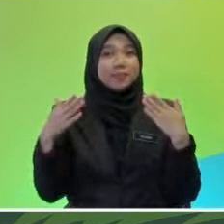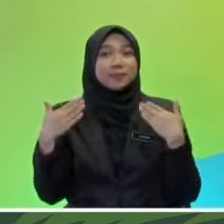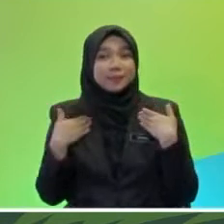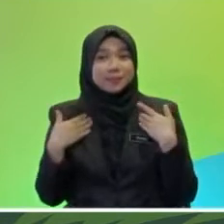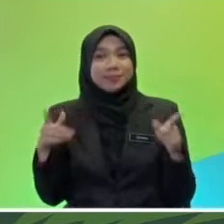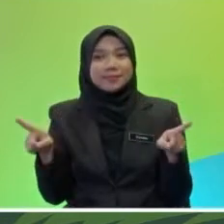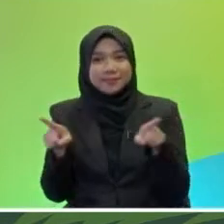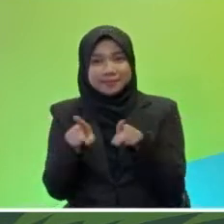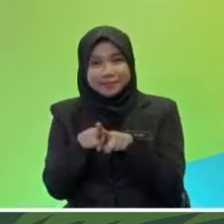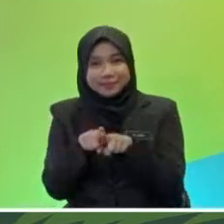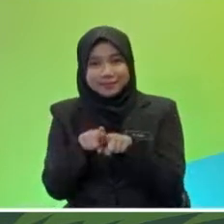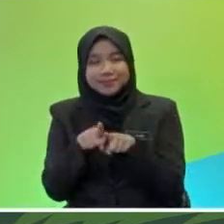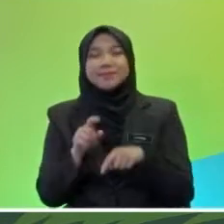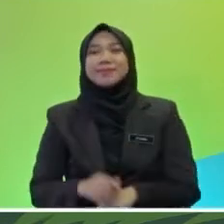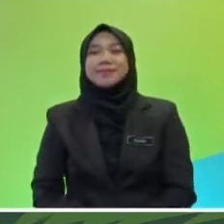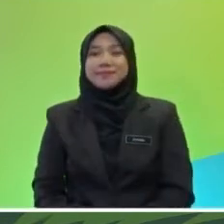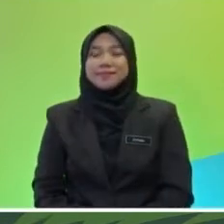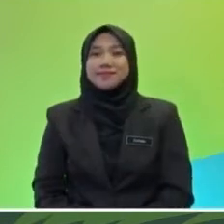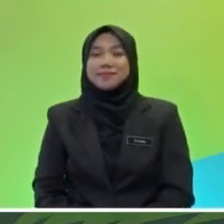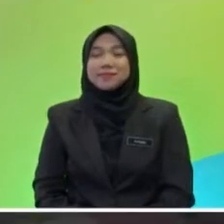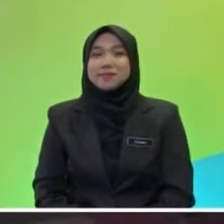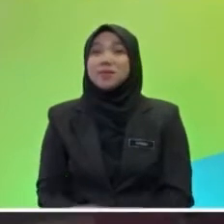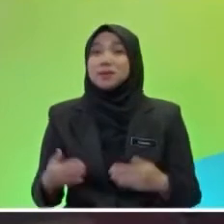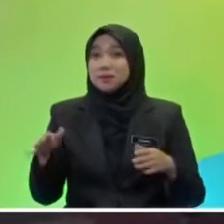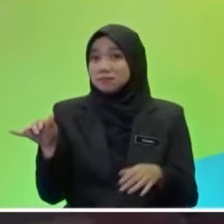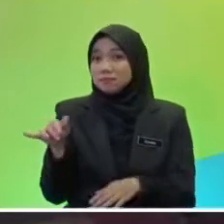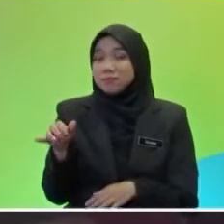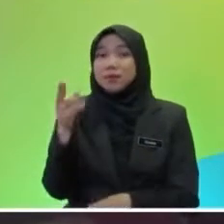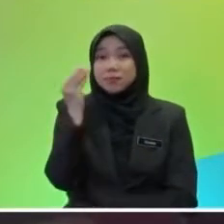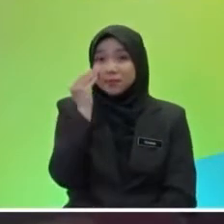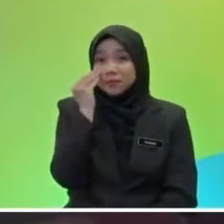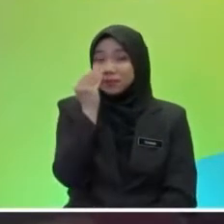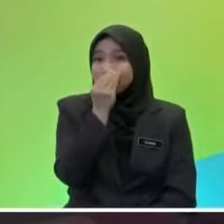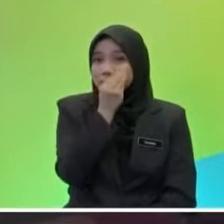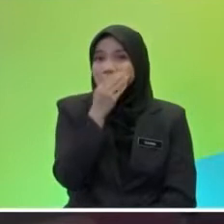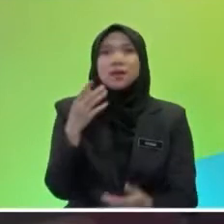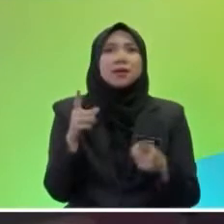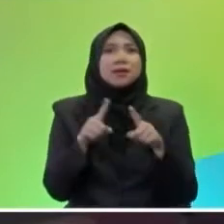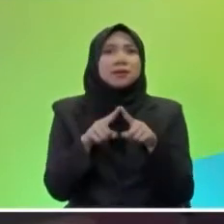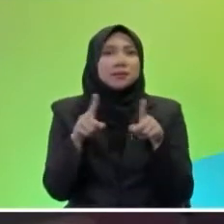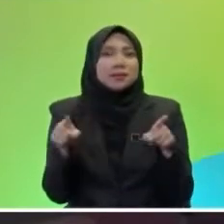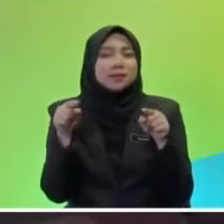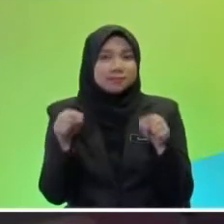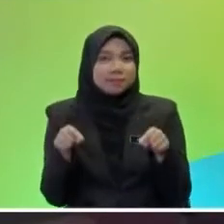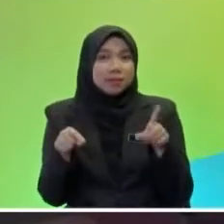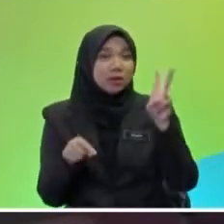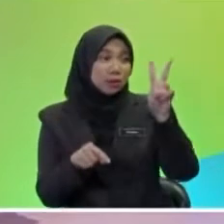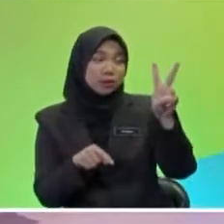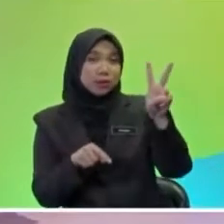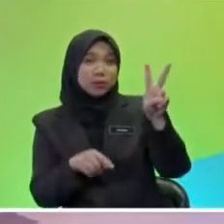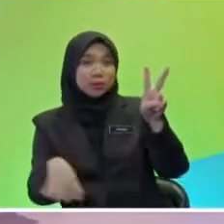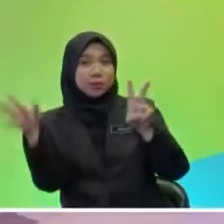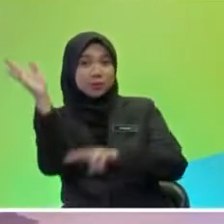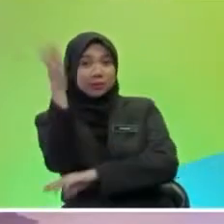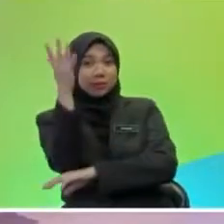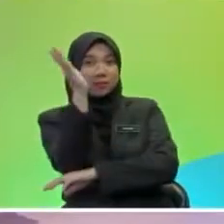and tomato plant here. They also have flower because that. But the difference is that two plants grow, the